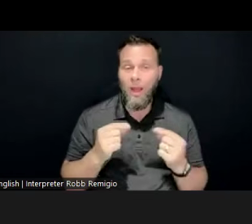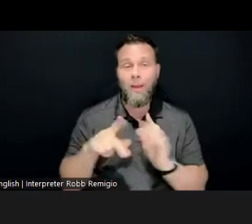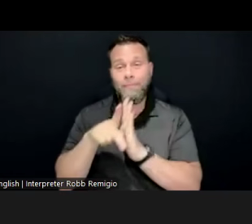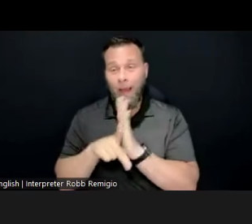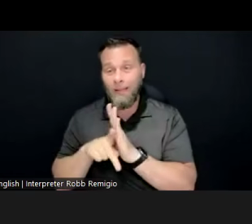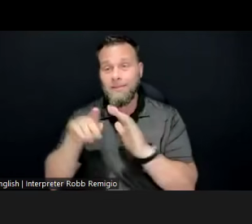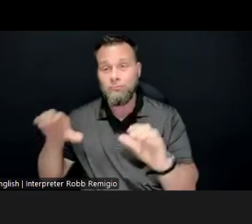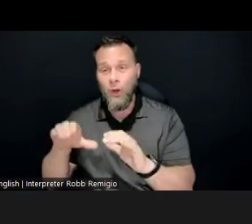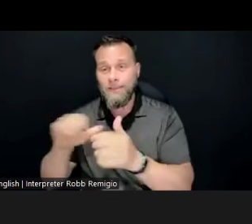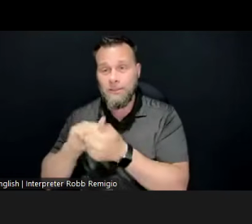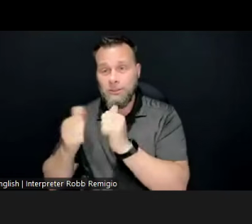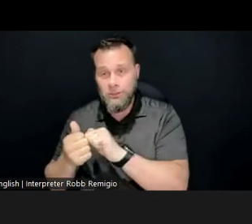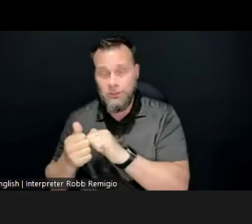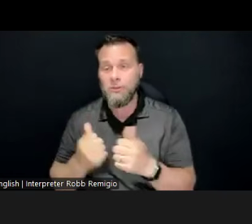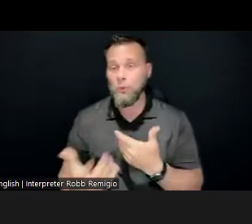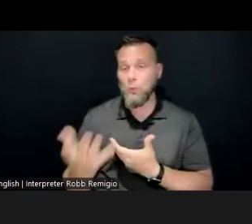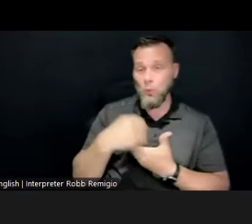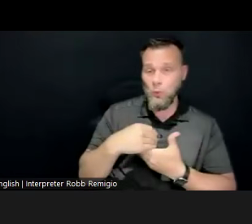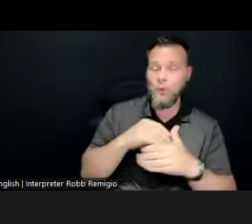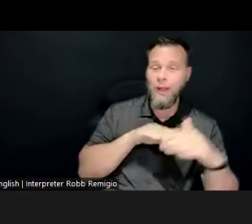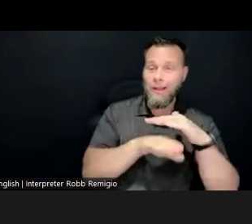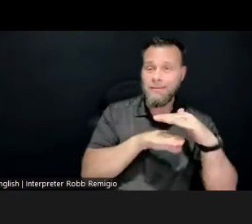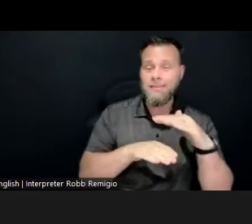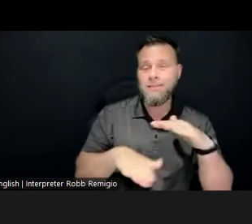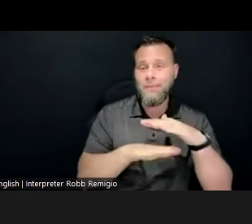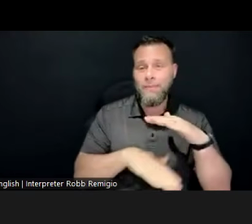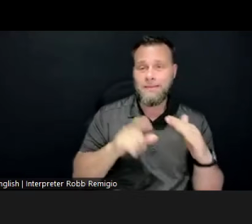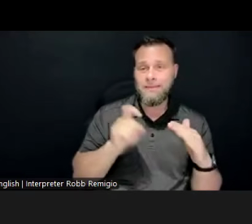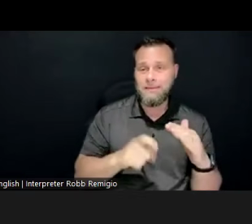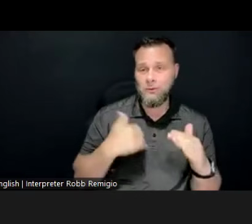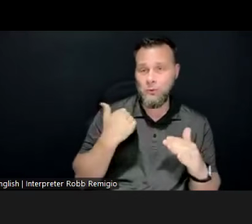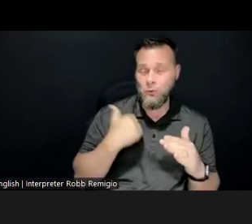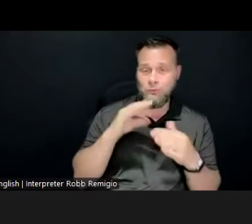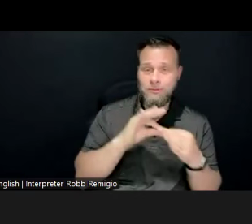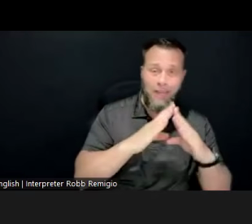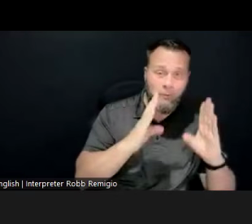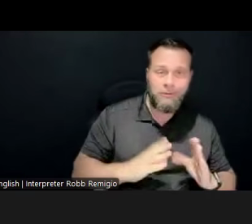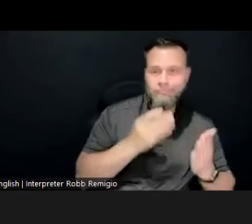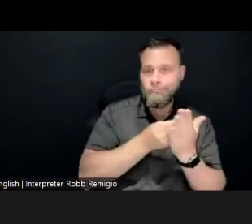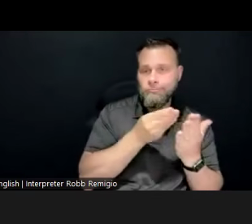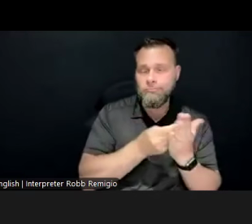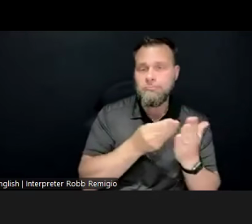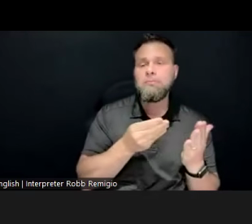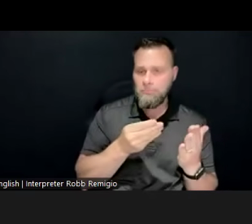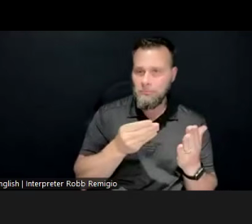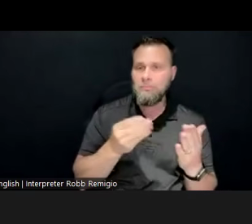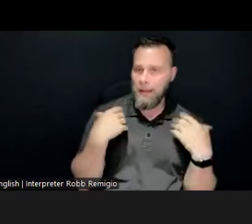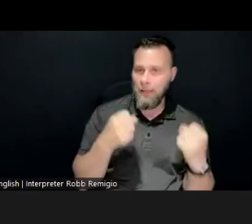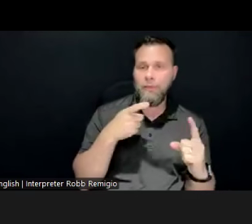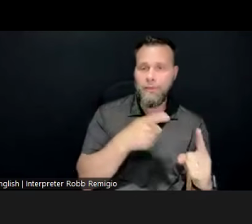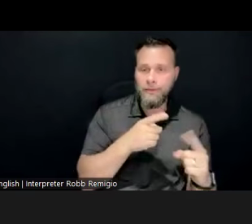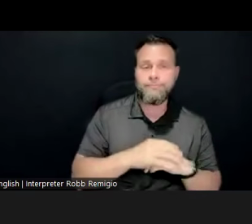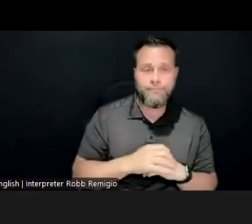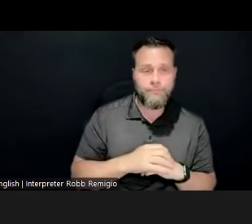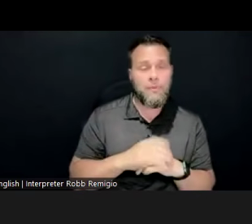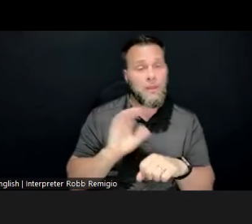changes that expand access to meet the basic needs of youth related to housing, finances, and health,